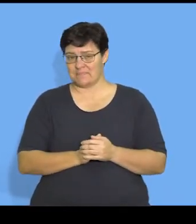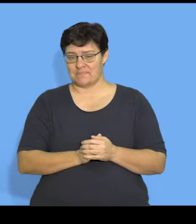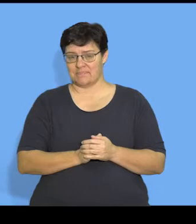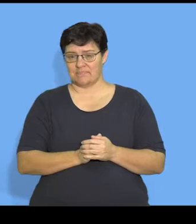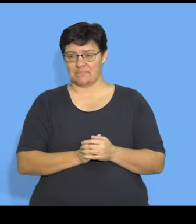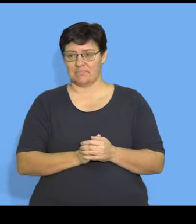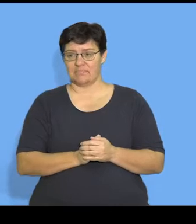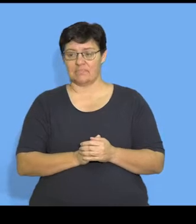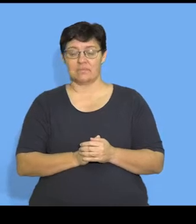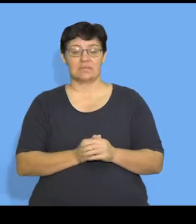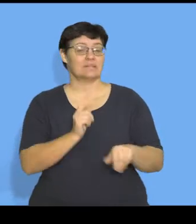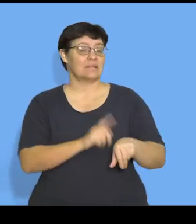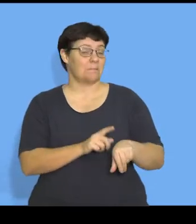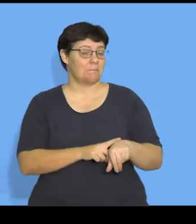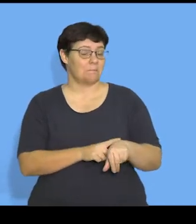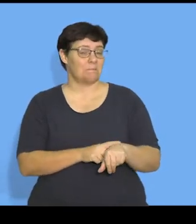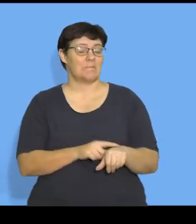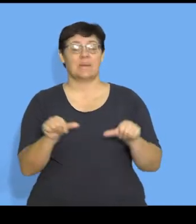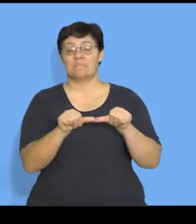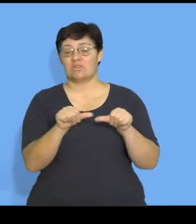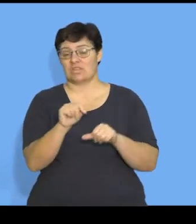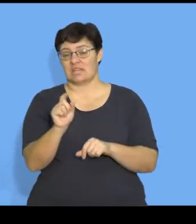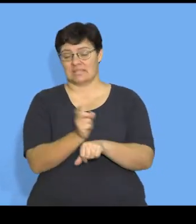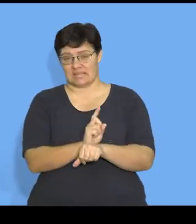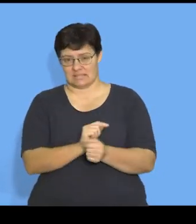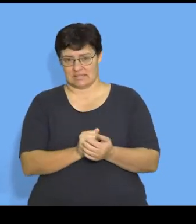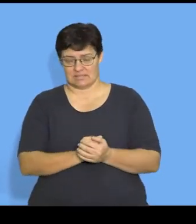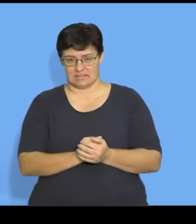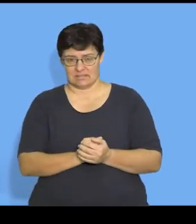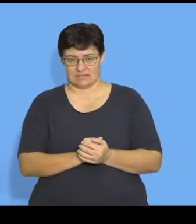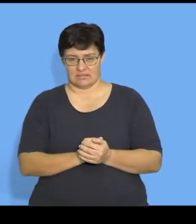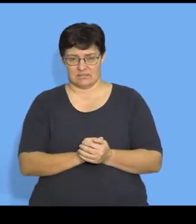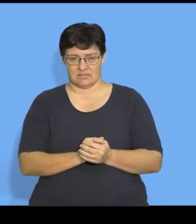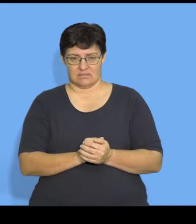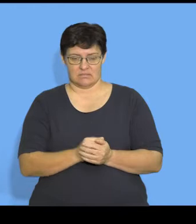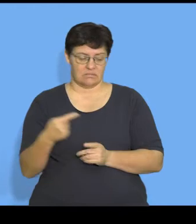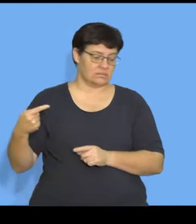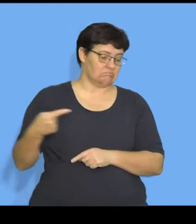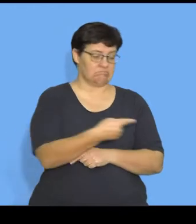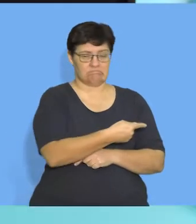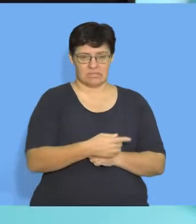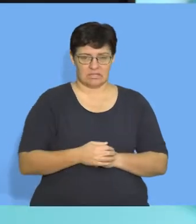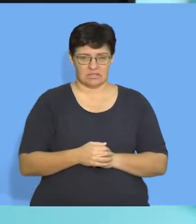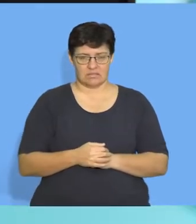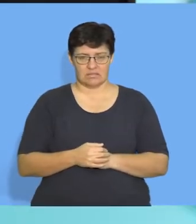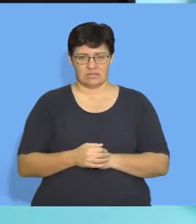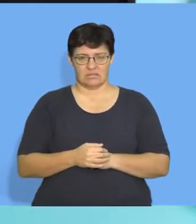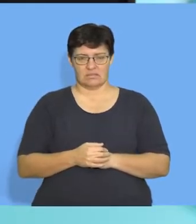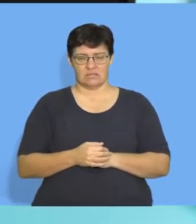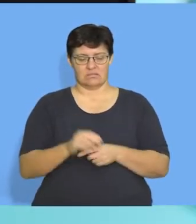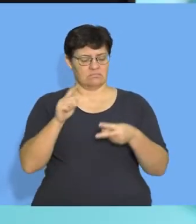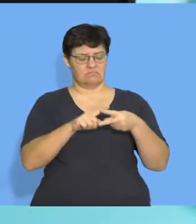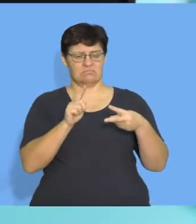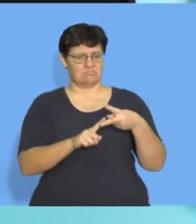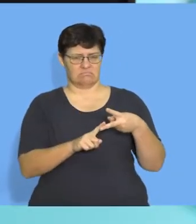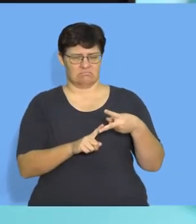which we measure in seconds. We don't ever describe a direction as time. And in fact, we never give these two values